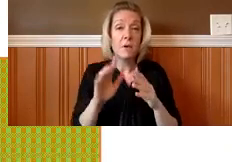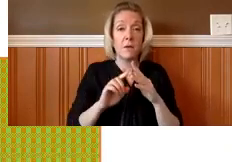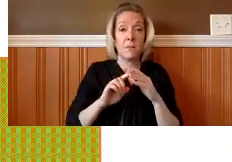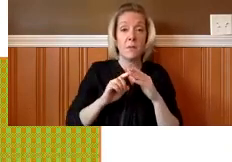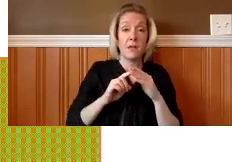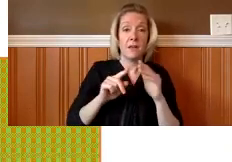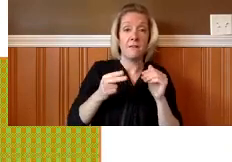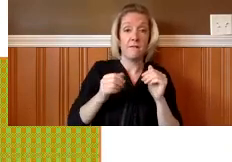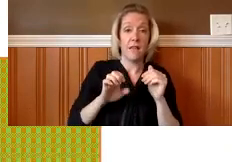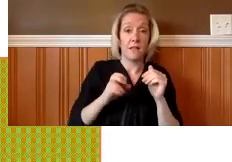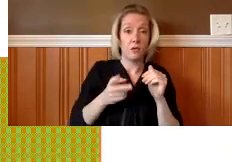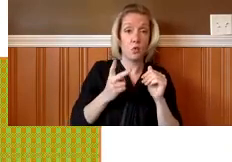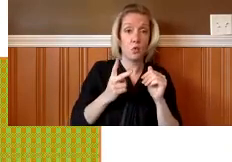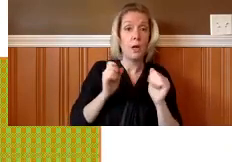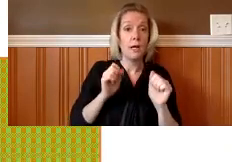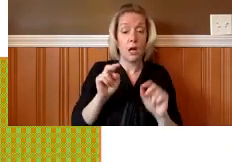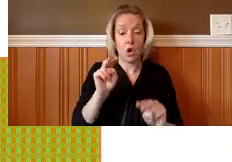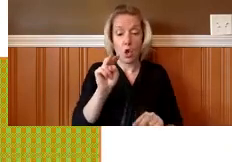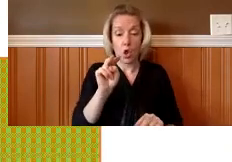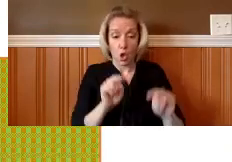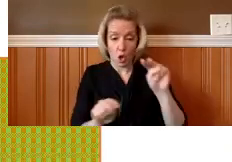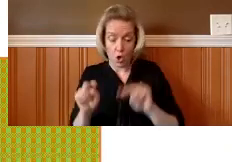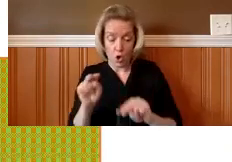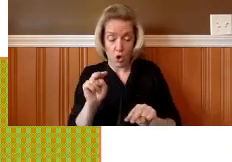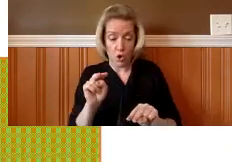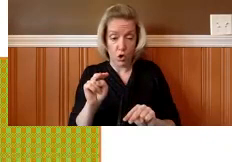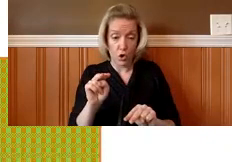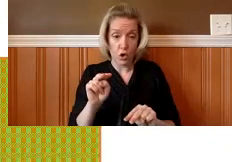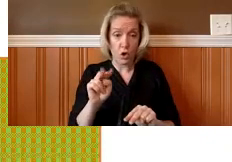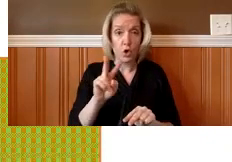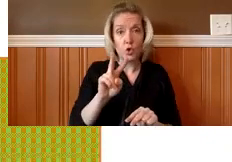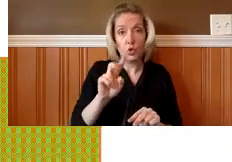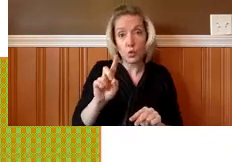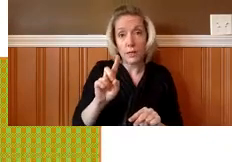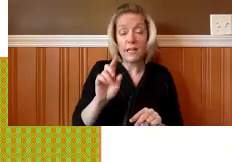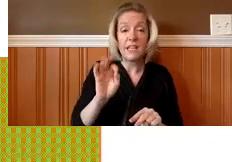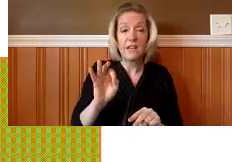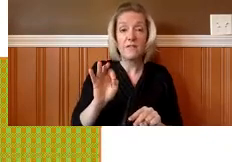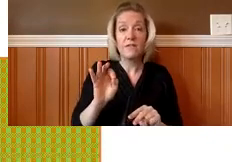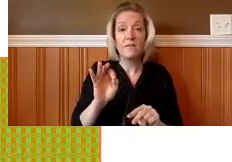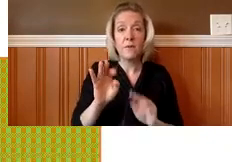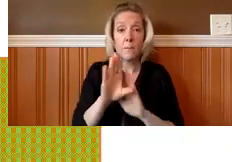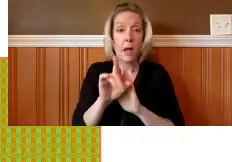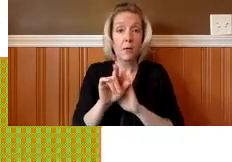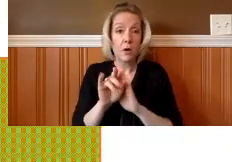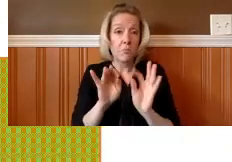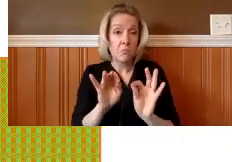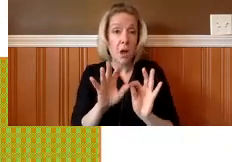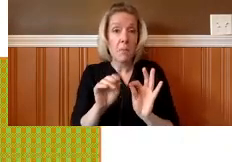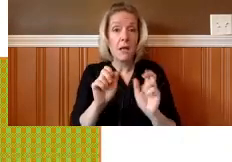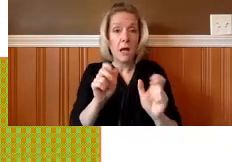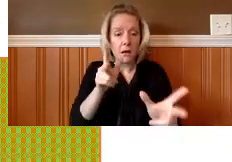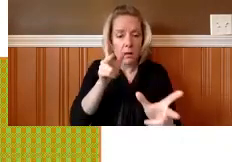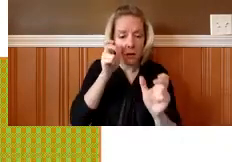look at 2-dimensional materials presented on a backlit background, but they're not necessarily interpreting